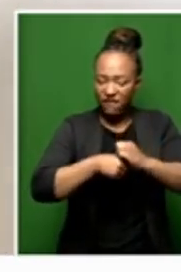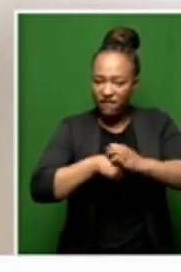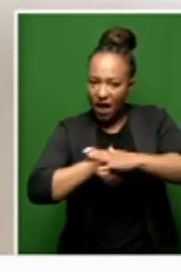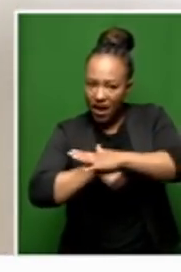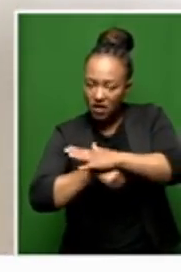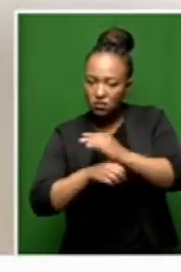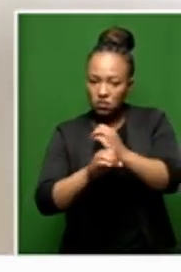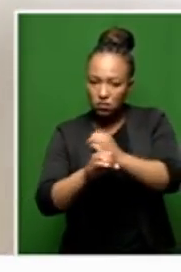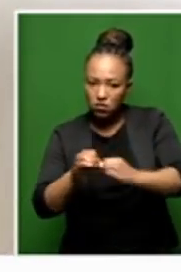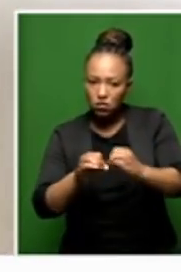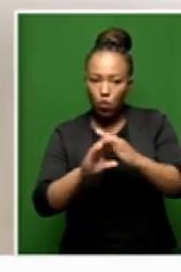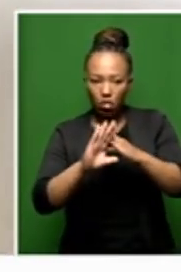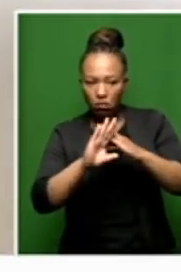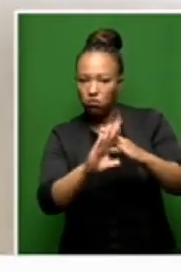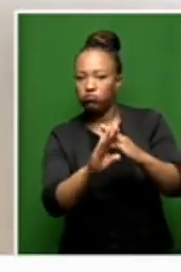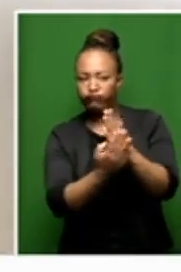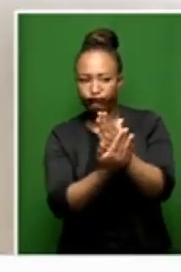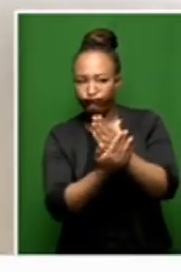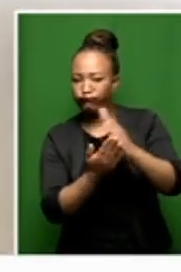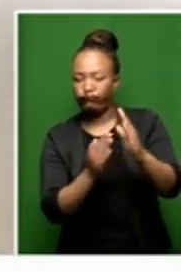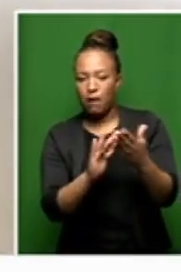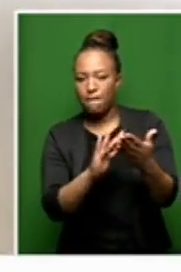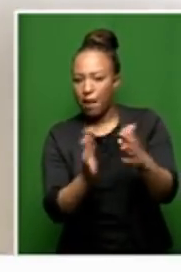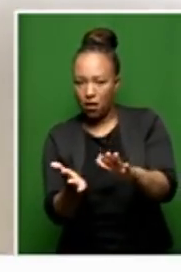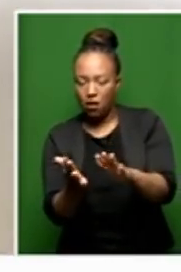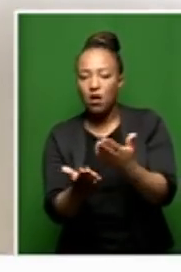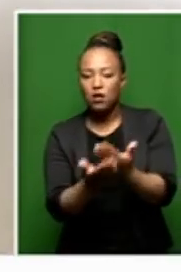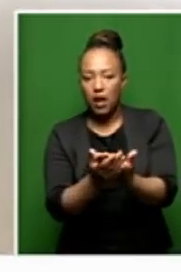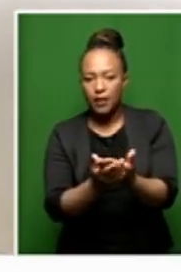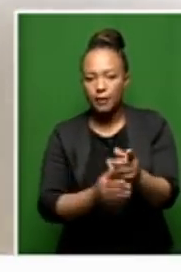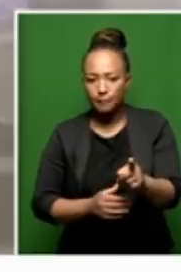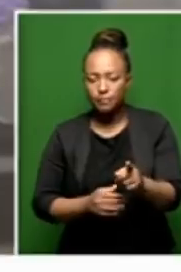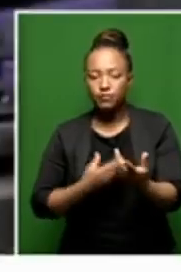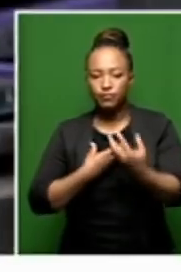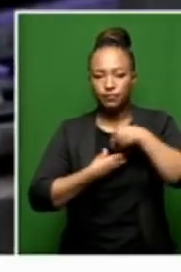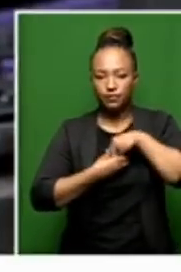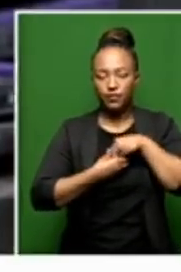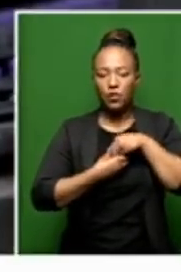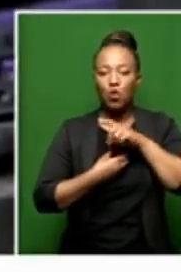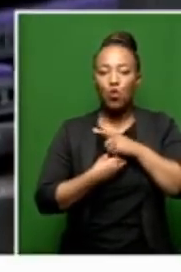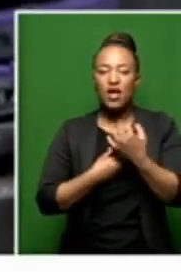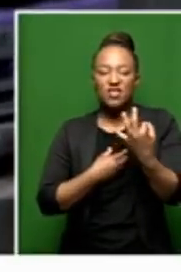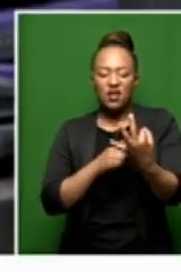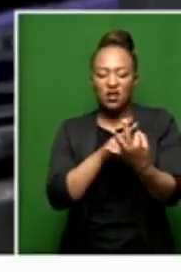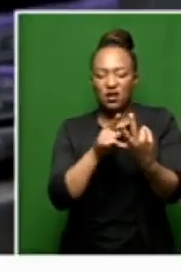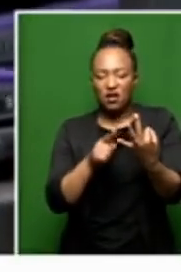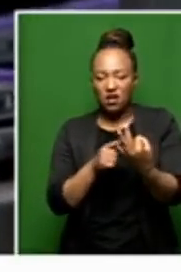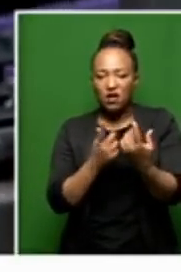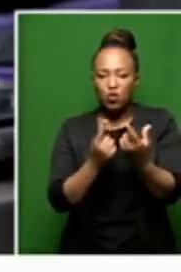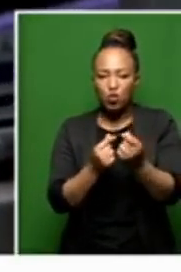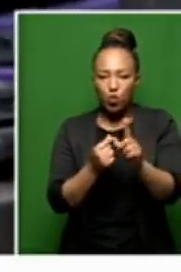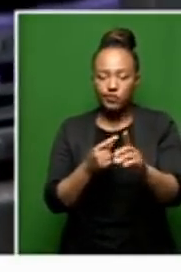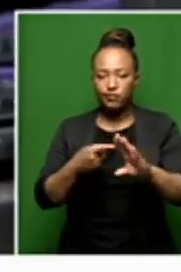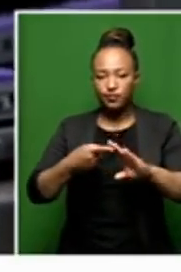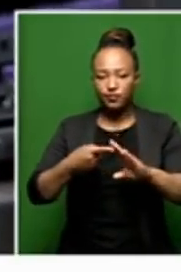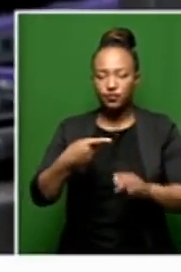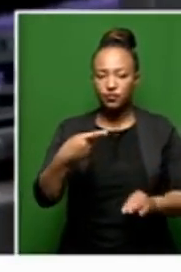sign, because eventually, what the vaccine is helping us is with three things. Number one, it is